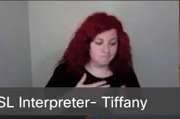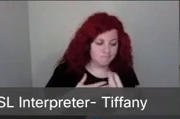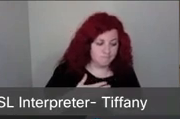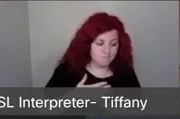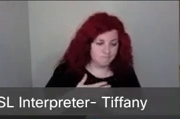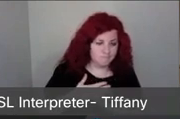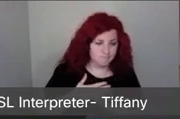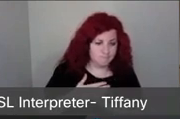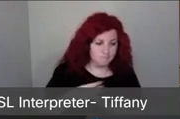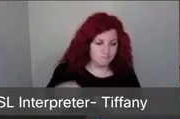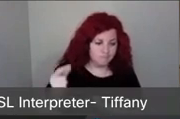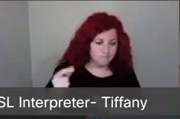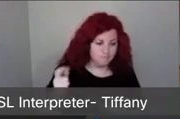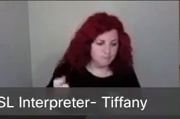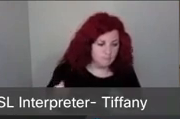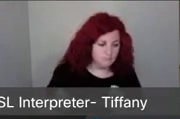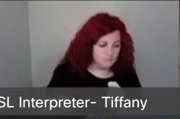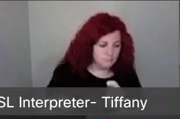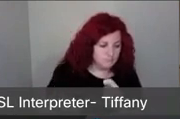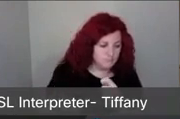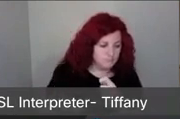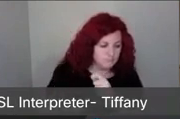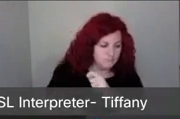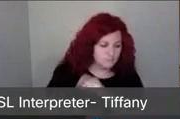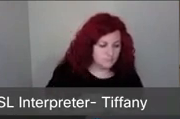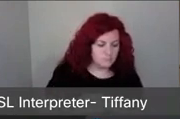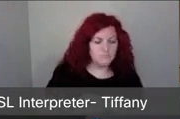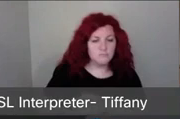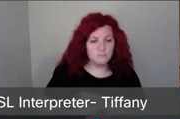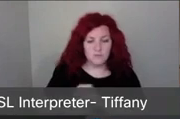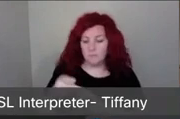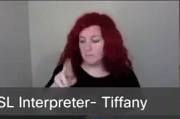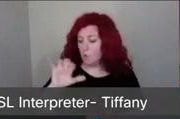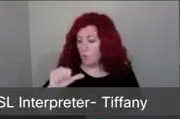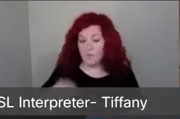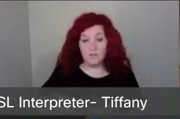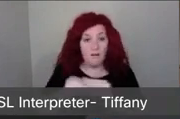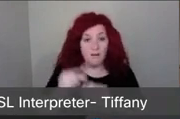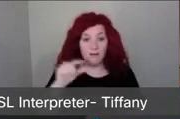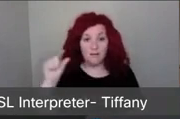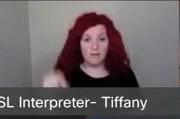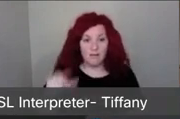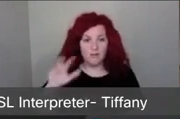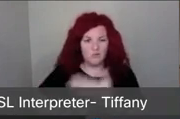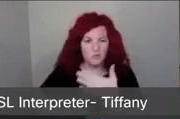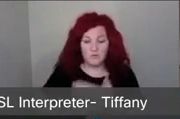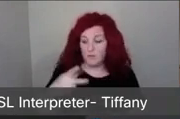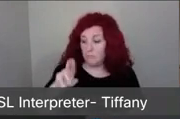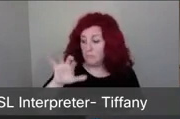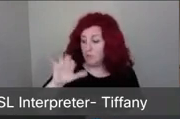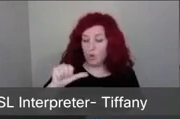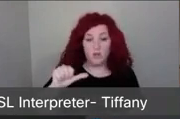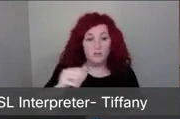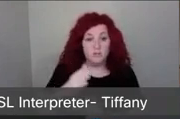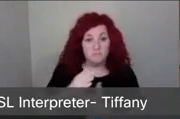sudden change where Peoria is added and Glendale is taken away. Peoria isn't a part of my